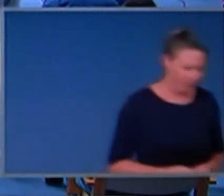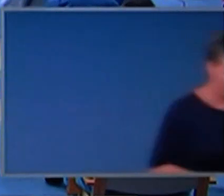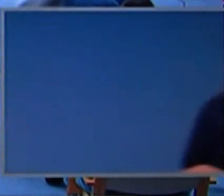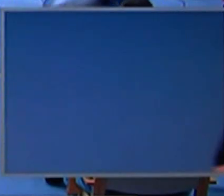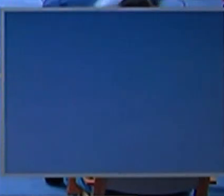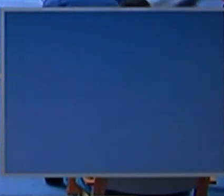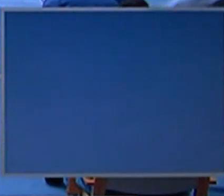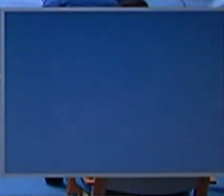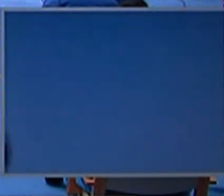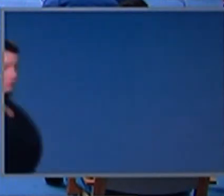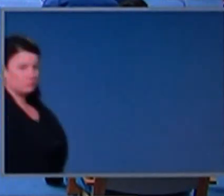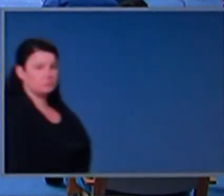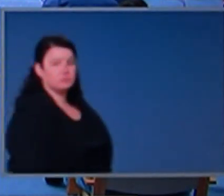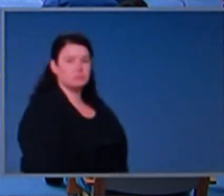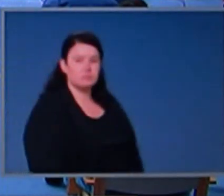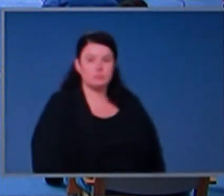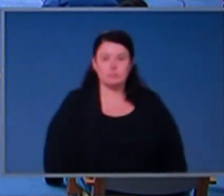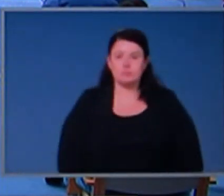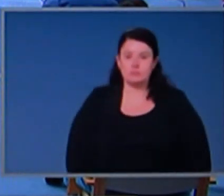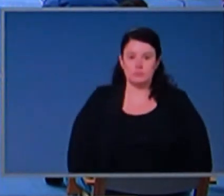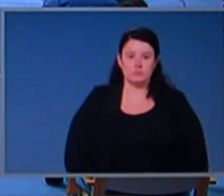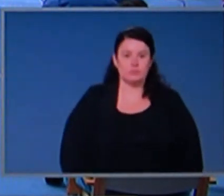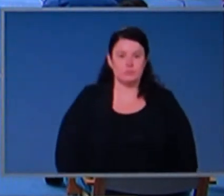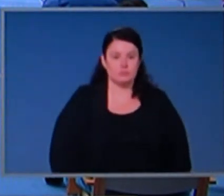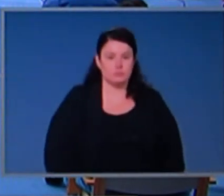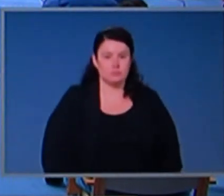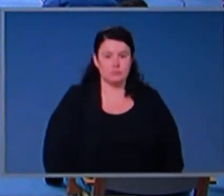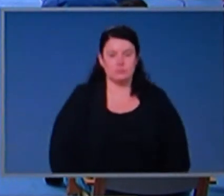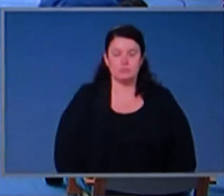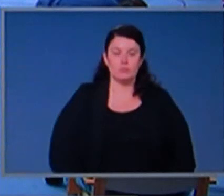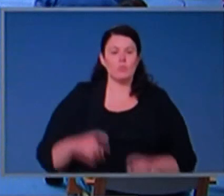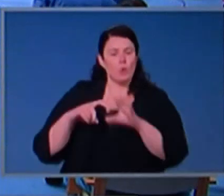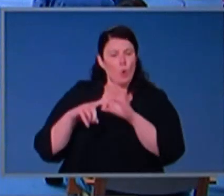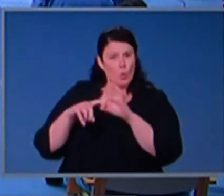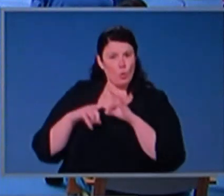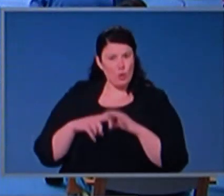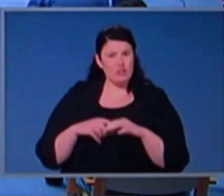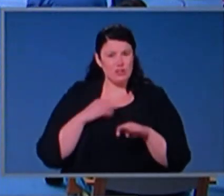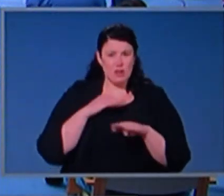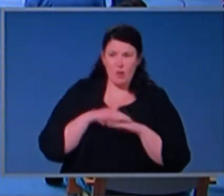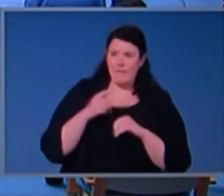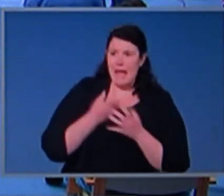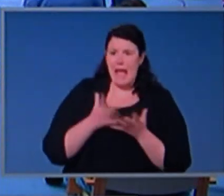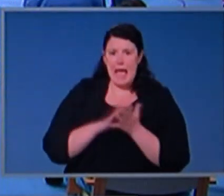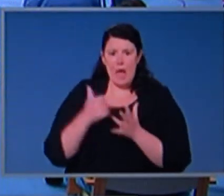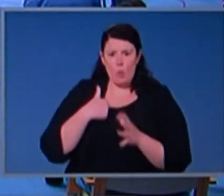Yeah. Just on your previous comments about negative globalism and the pending review into Australia's involvement with global bodies,